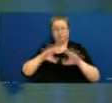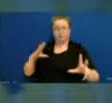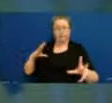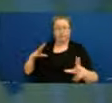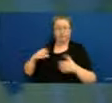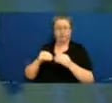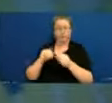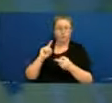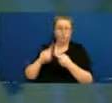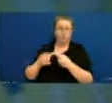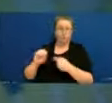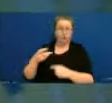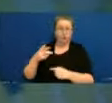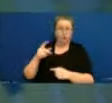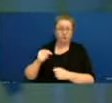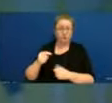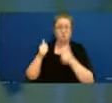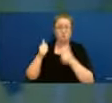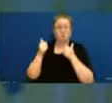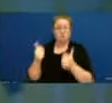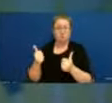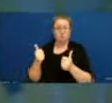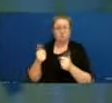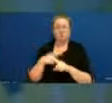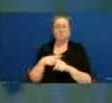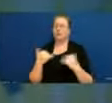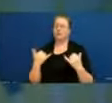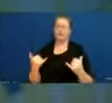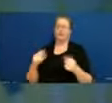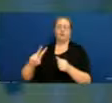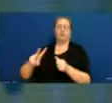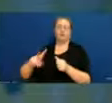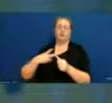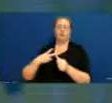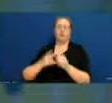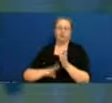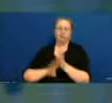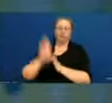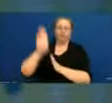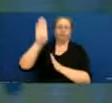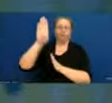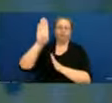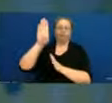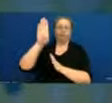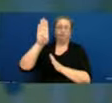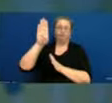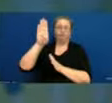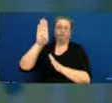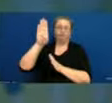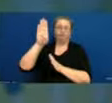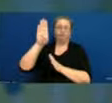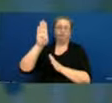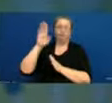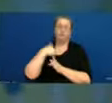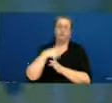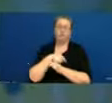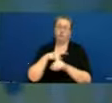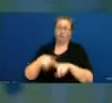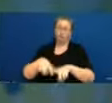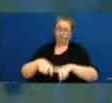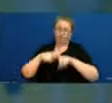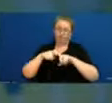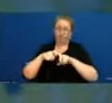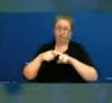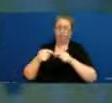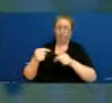our province up until September. We're now into a second phase, and we need to take a